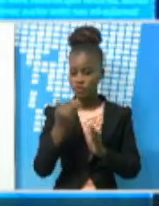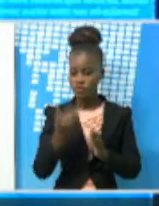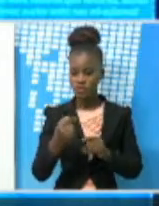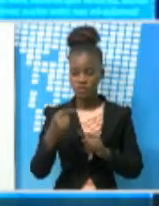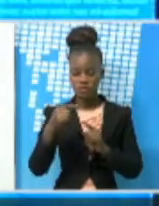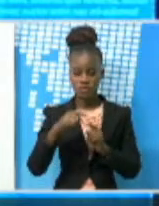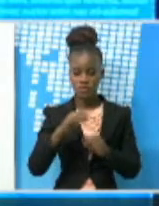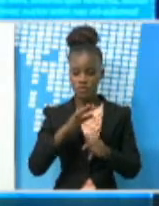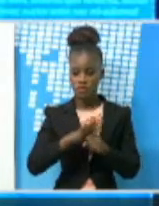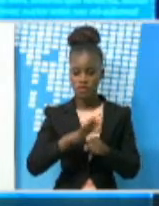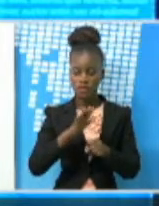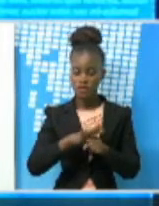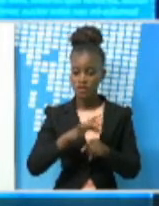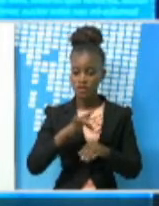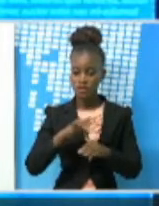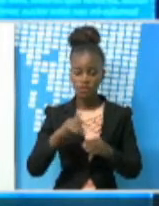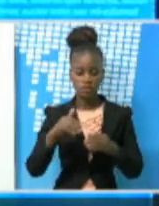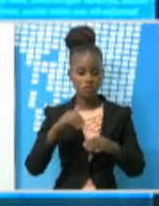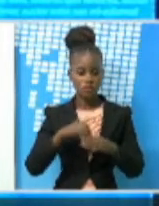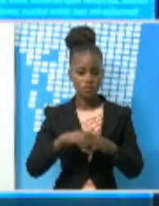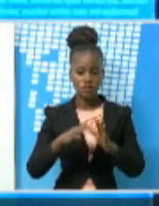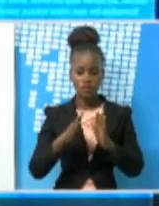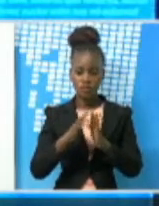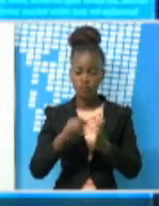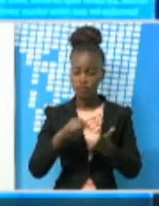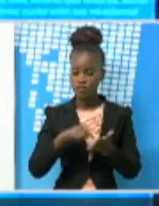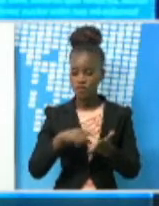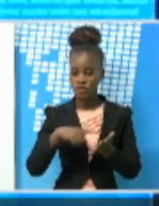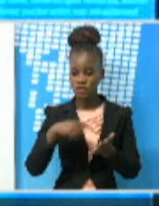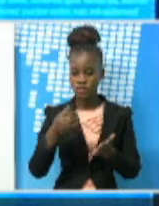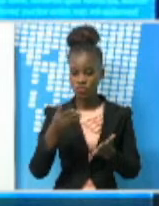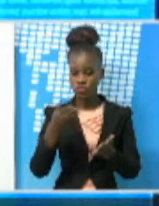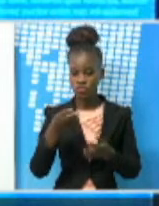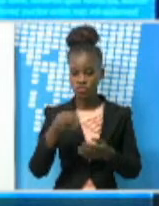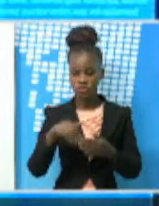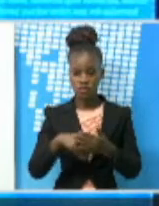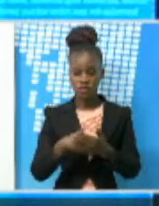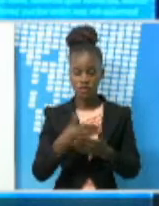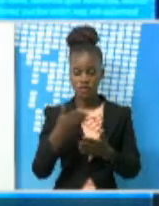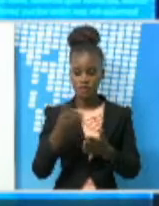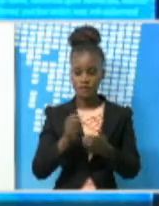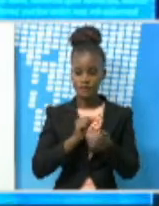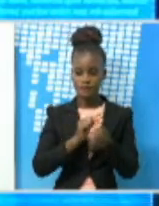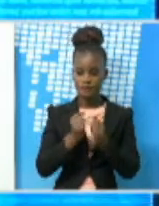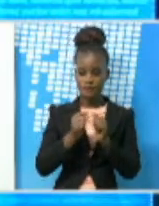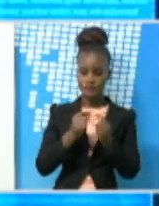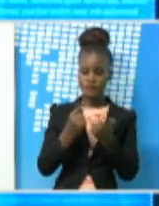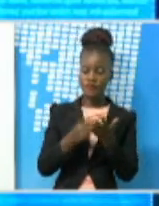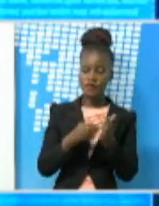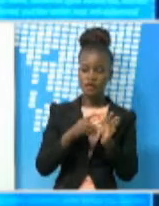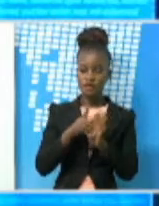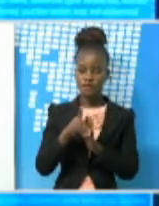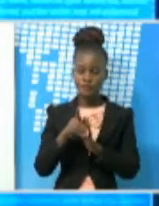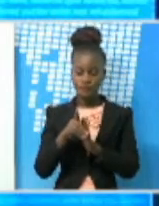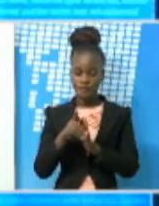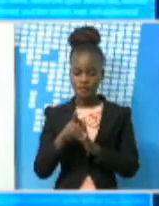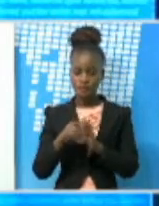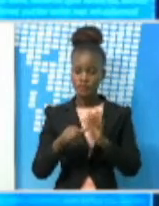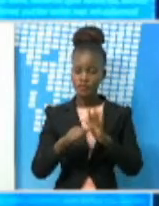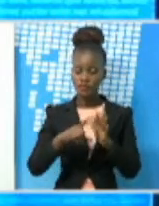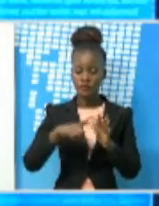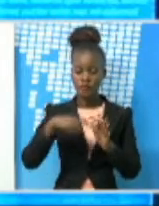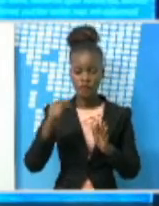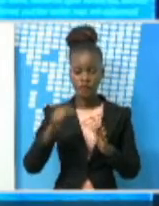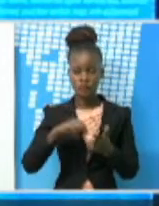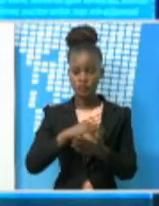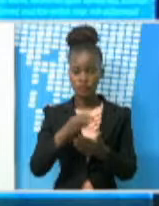many that have to fit into the multi-sector industries and innovations, some of which Uganda Development Corporation has undertaken or